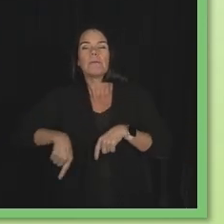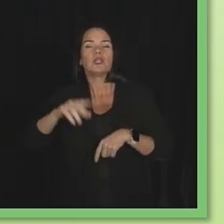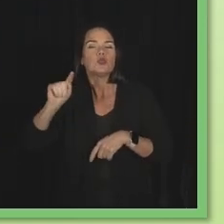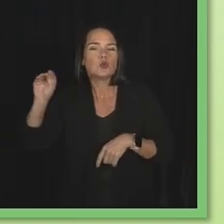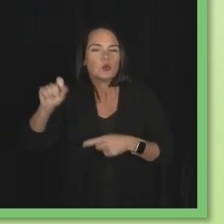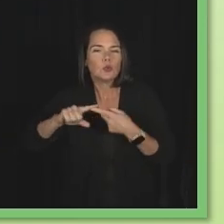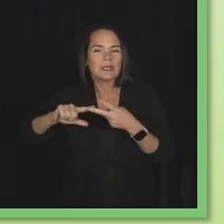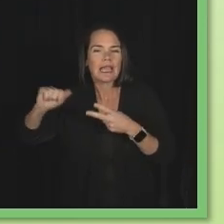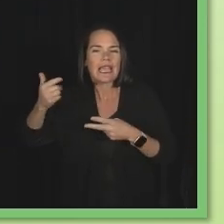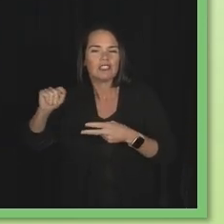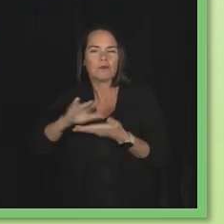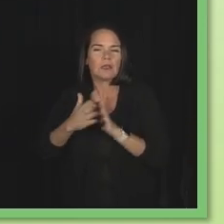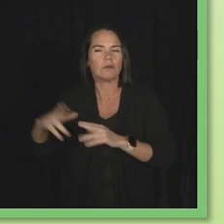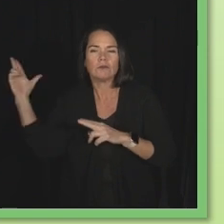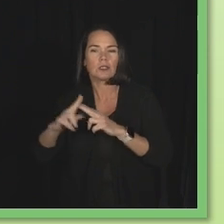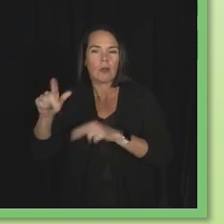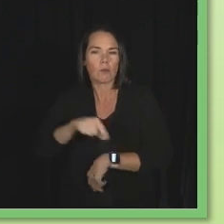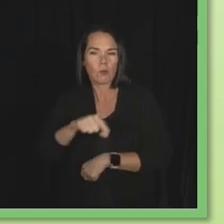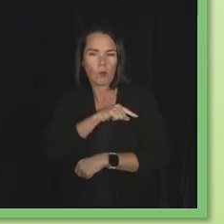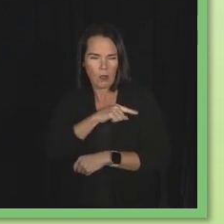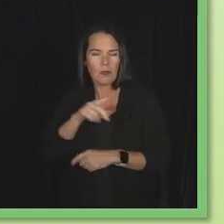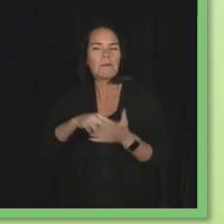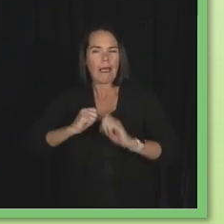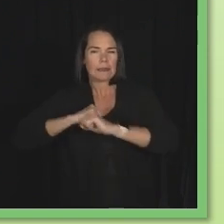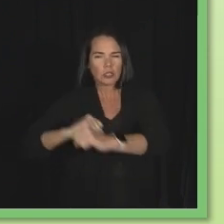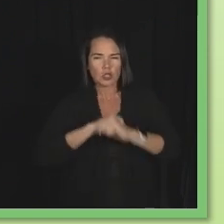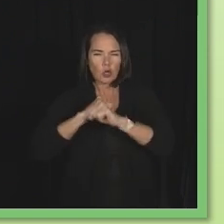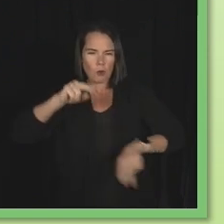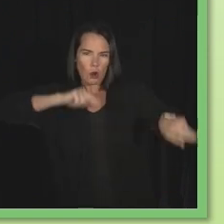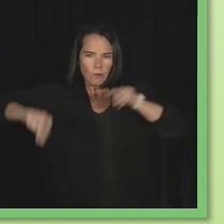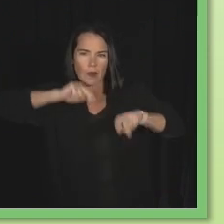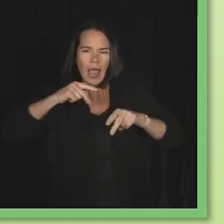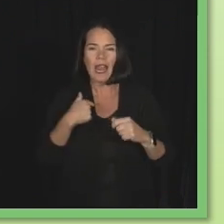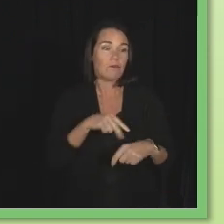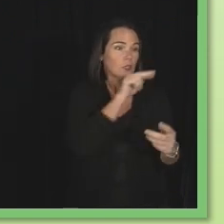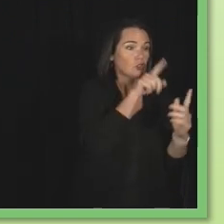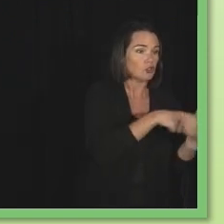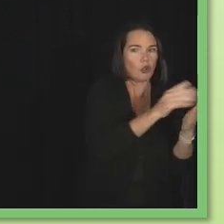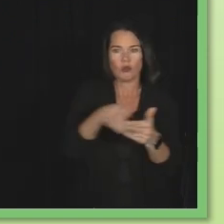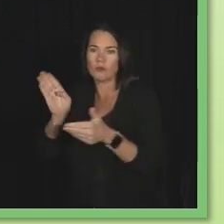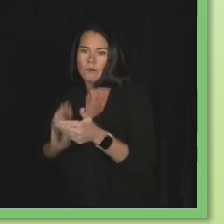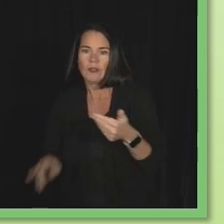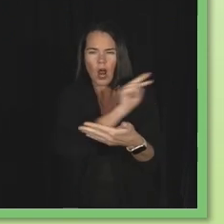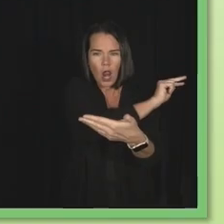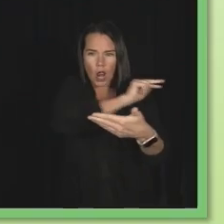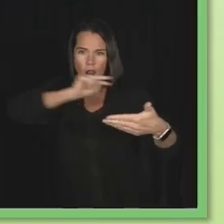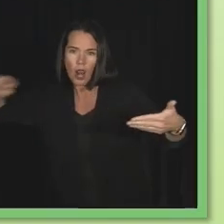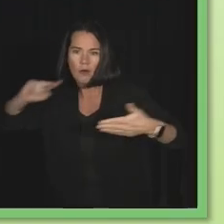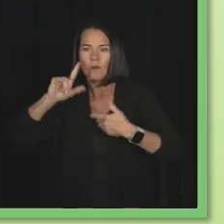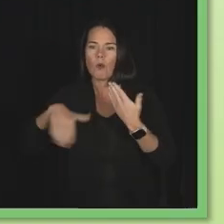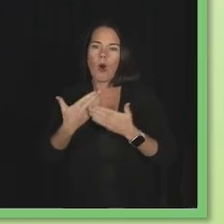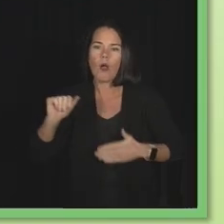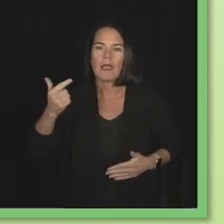on the platform, where I can secure, observe, and get end-to-end observability for those agents and